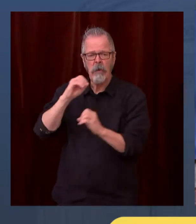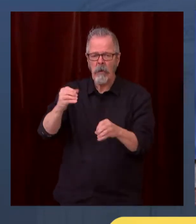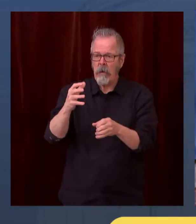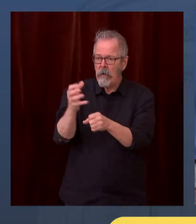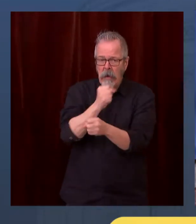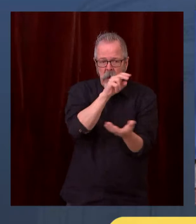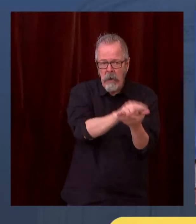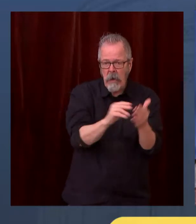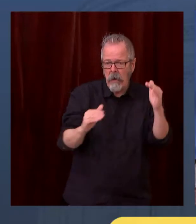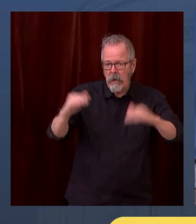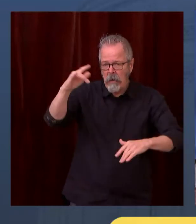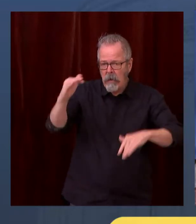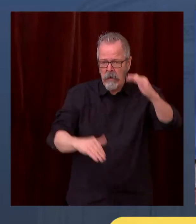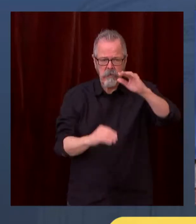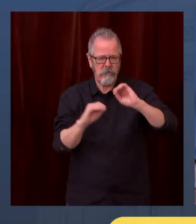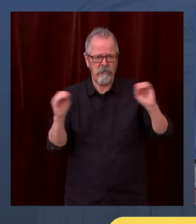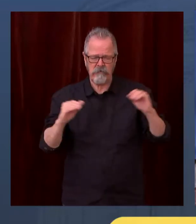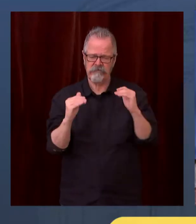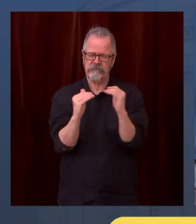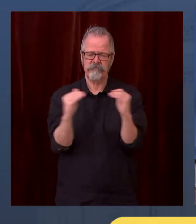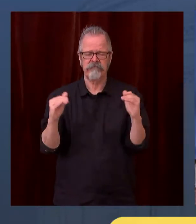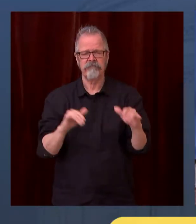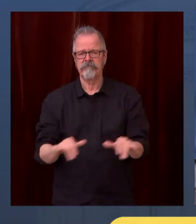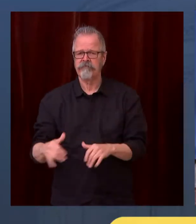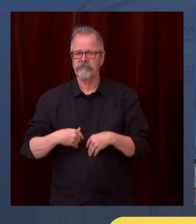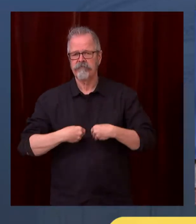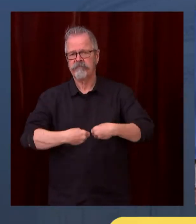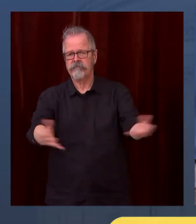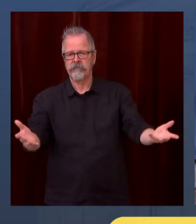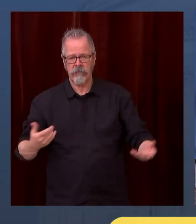make decisions whether how the education works for their